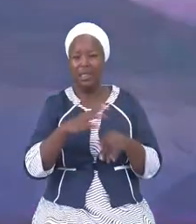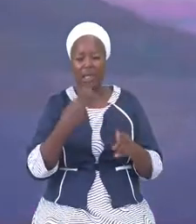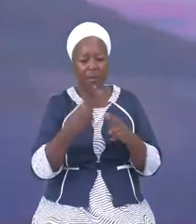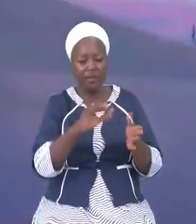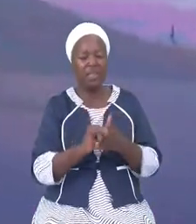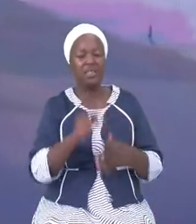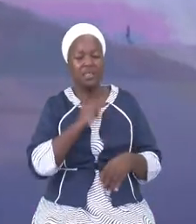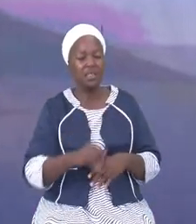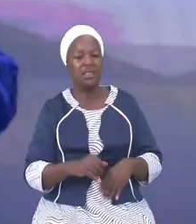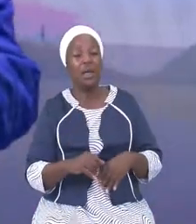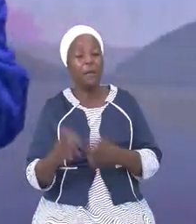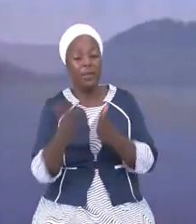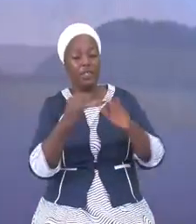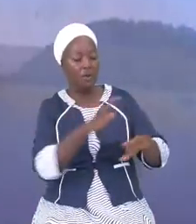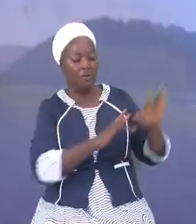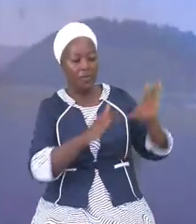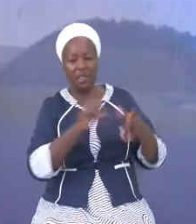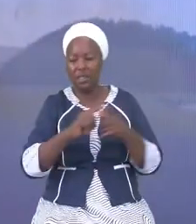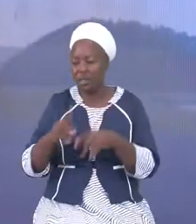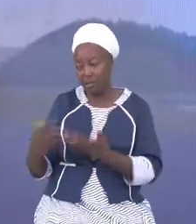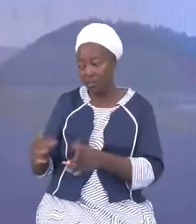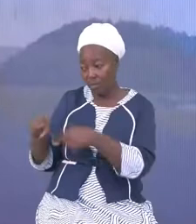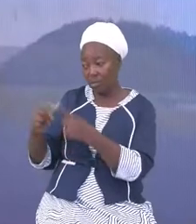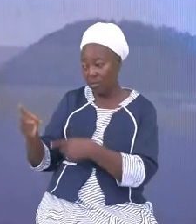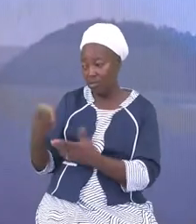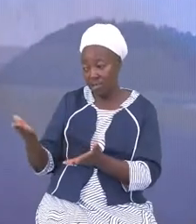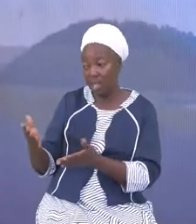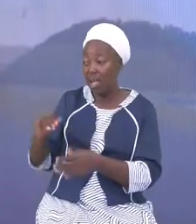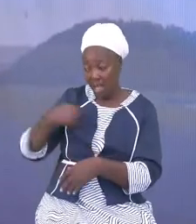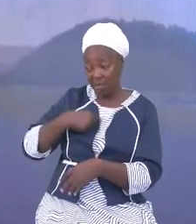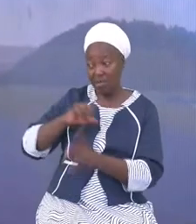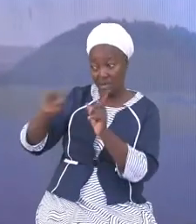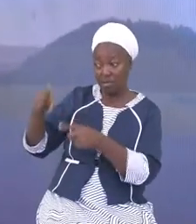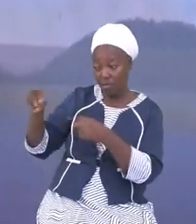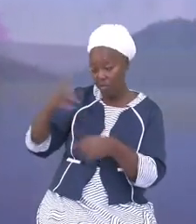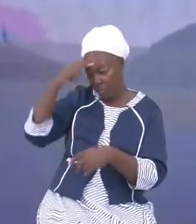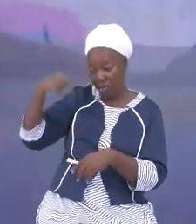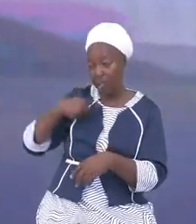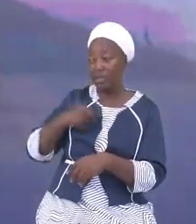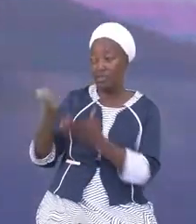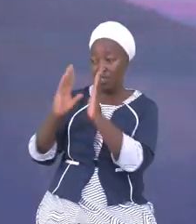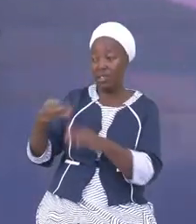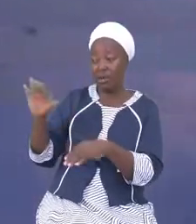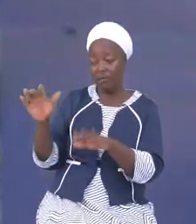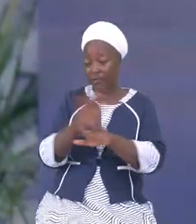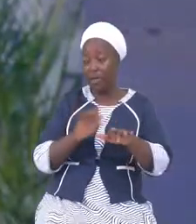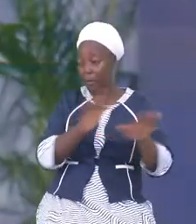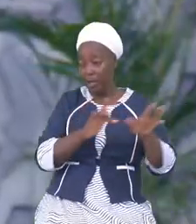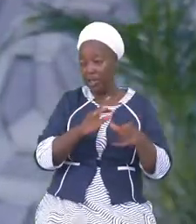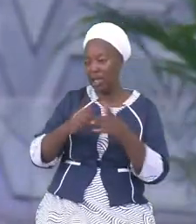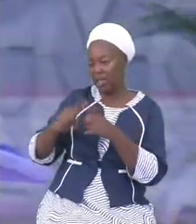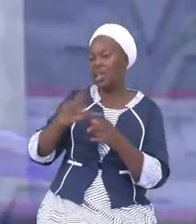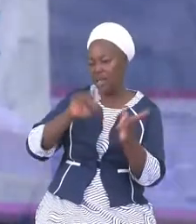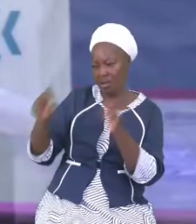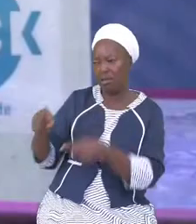has mercy on you. And he wants you to turn and repent. The messenger, Mercy. God has a messenger. His name is